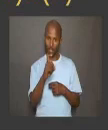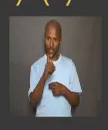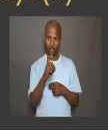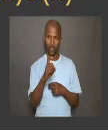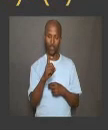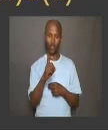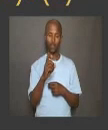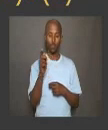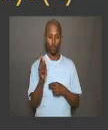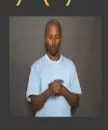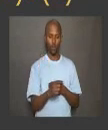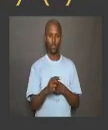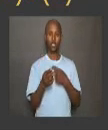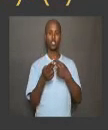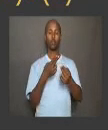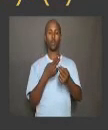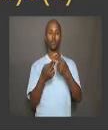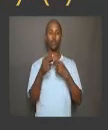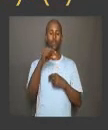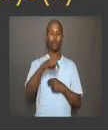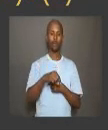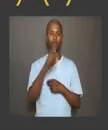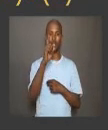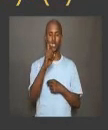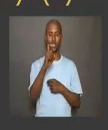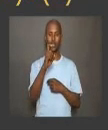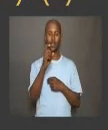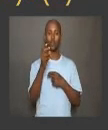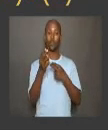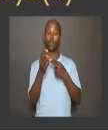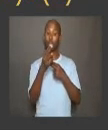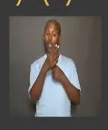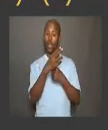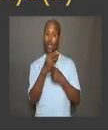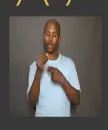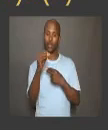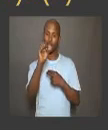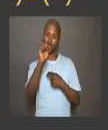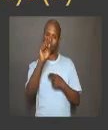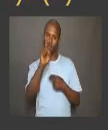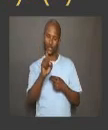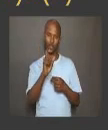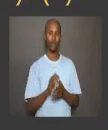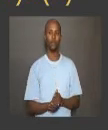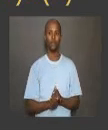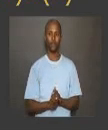x over the product of Q of x and S of x.